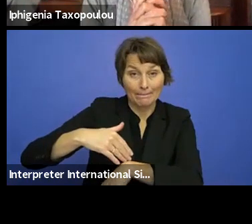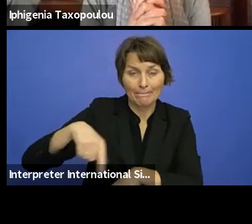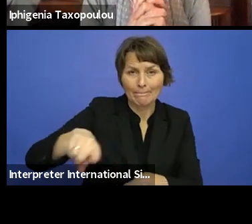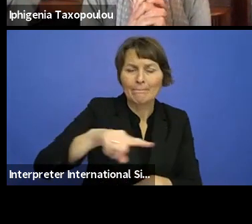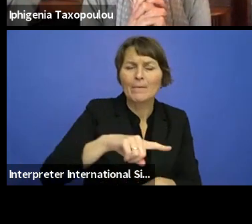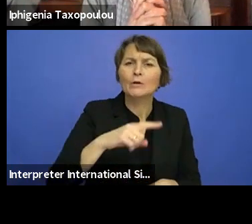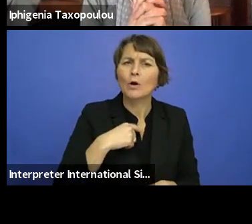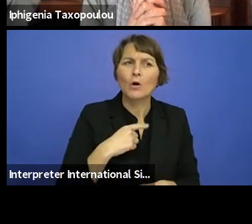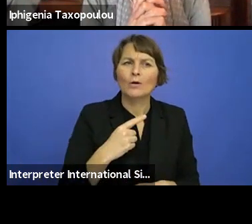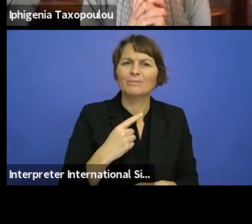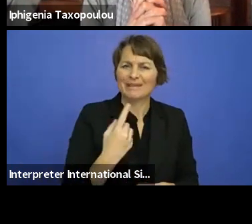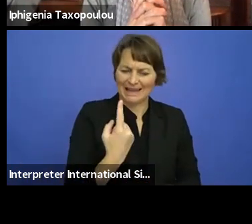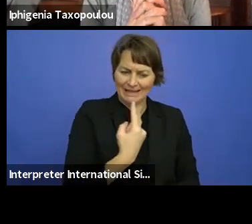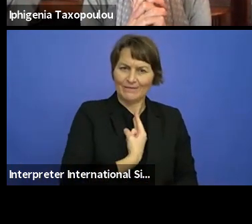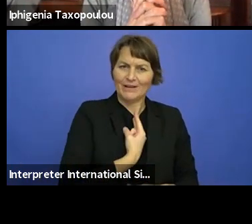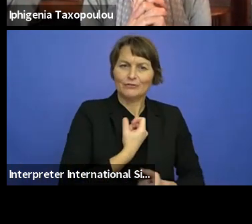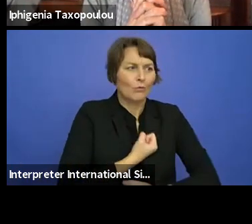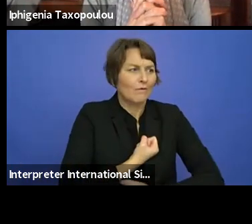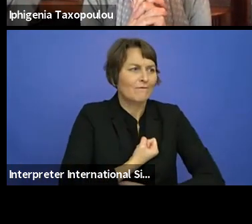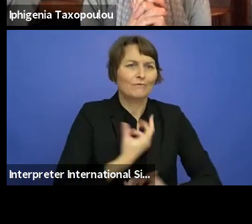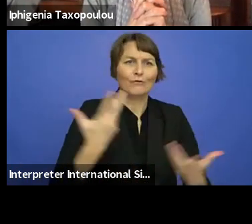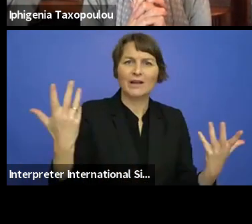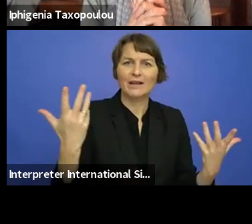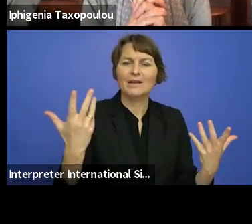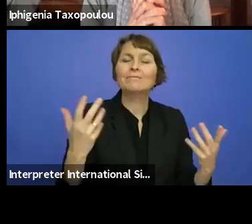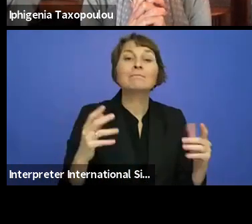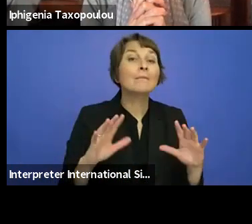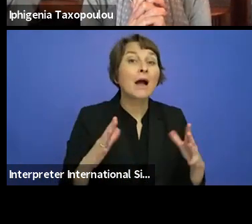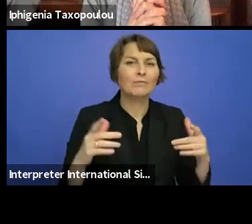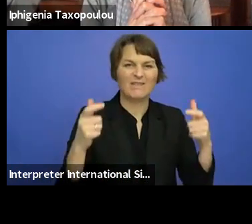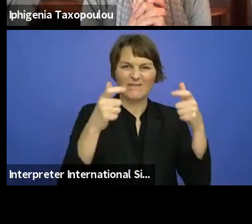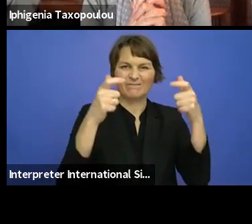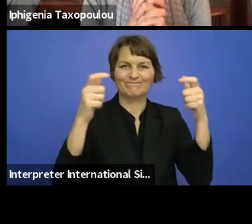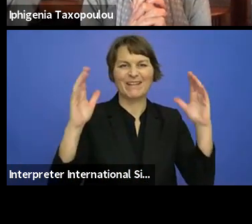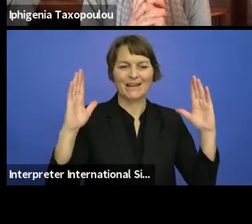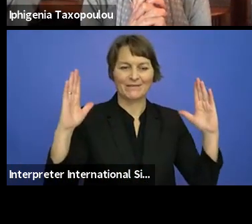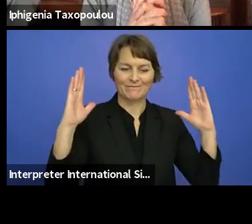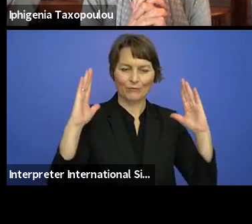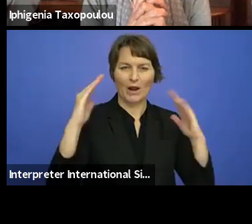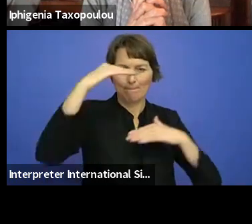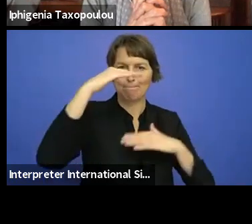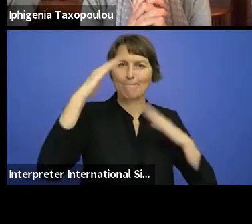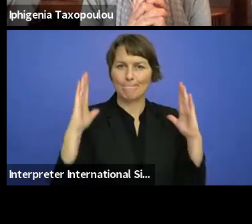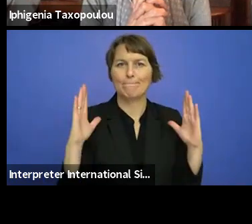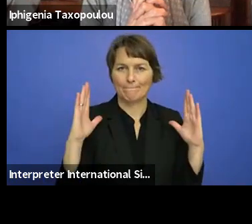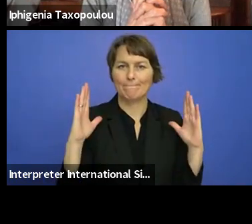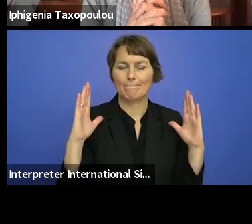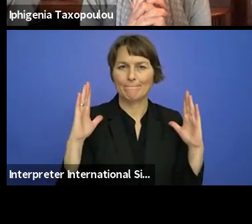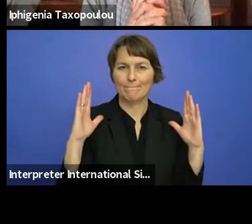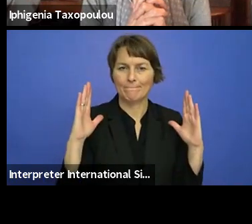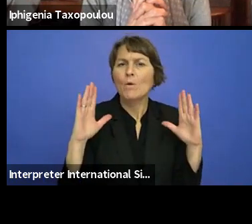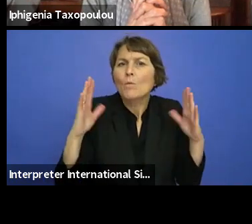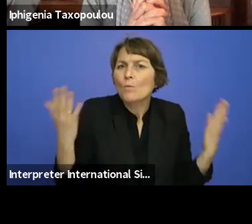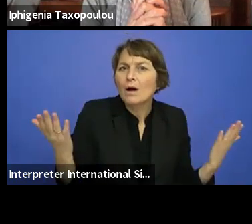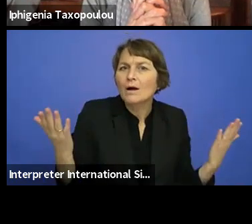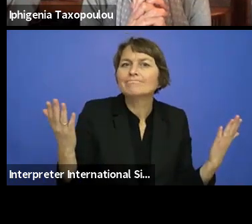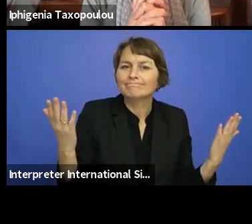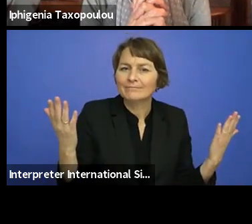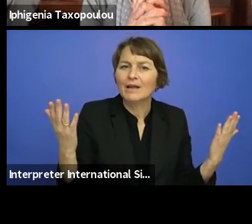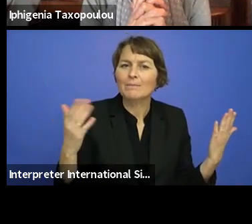individual freedom is framed because there is like a bigger necessity. There is